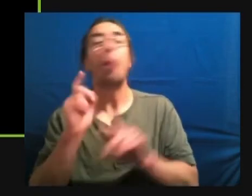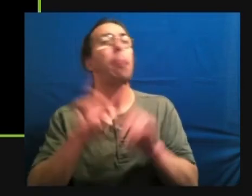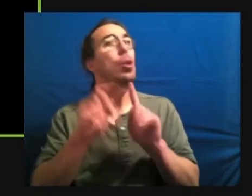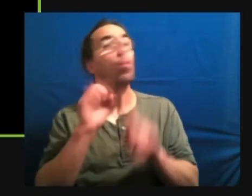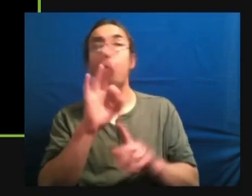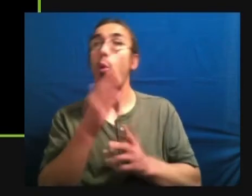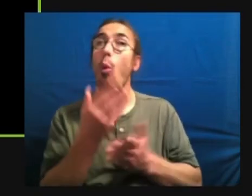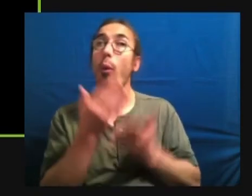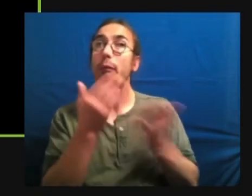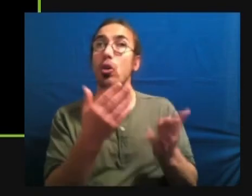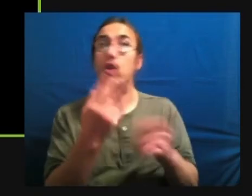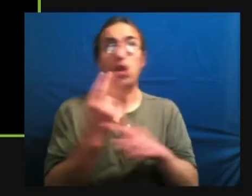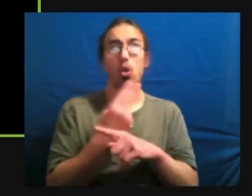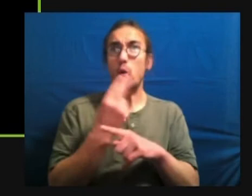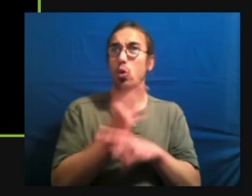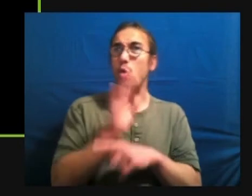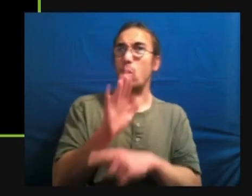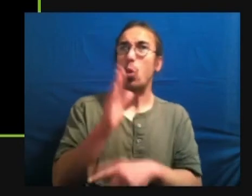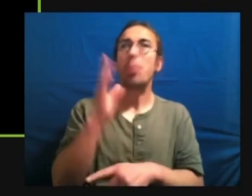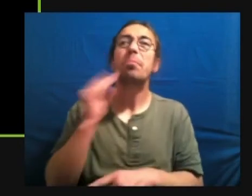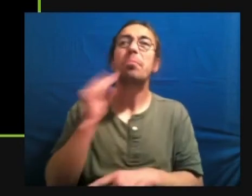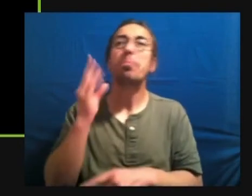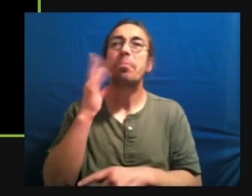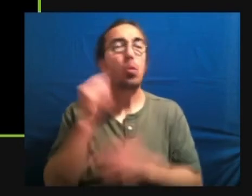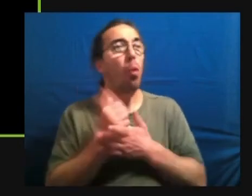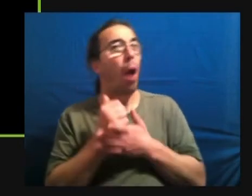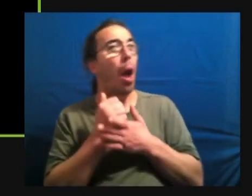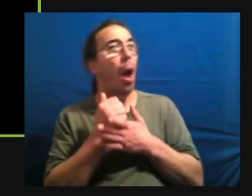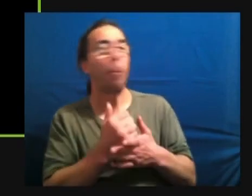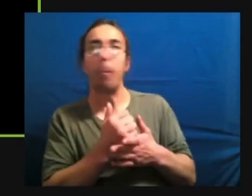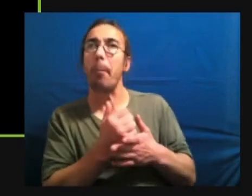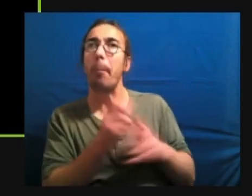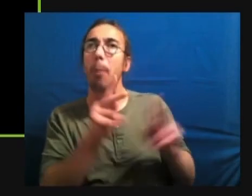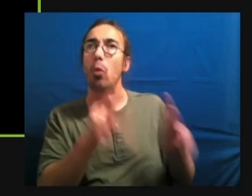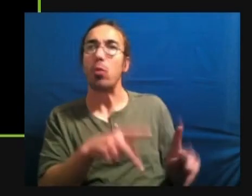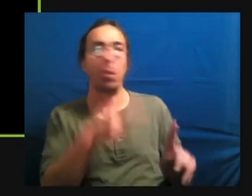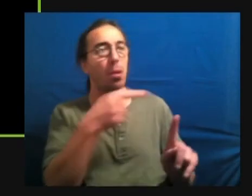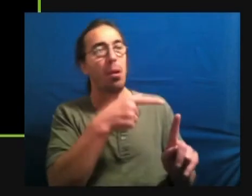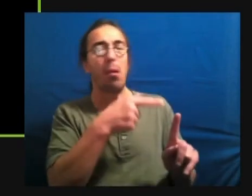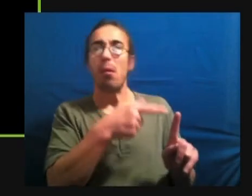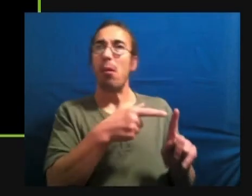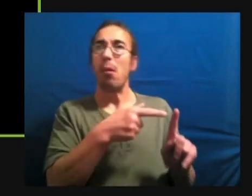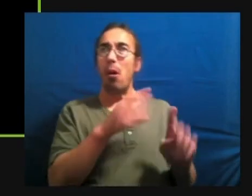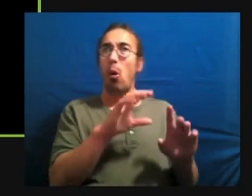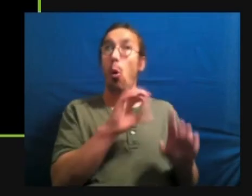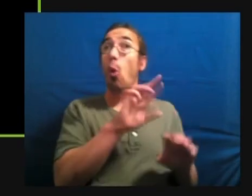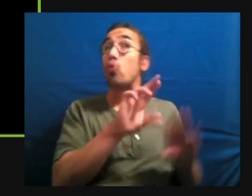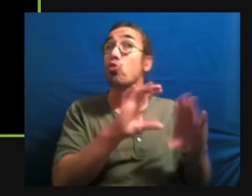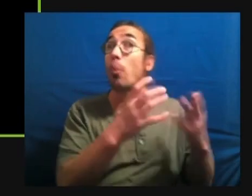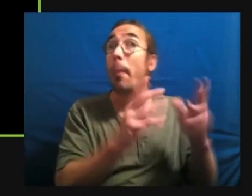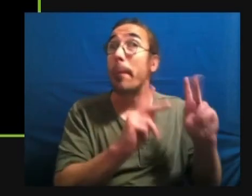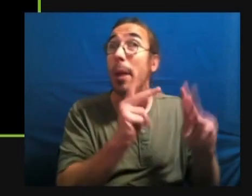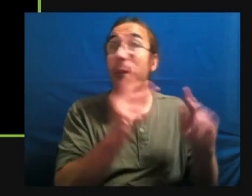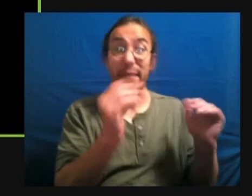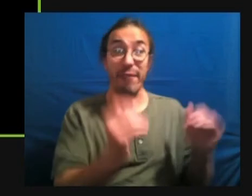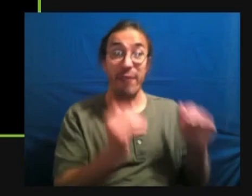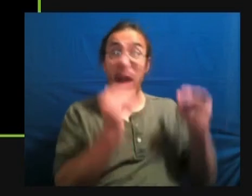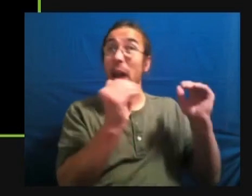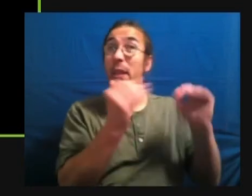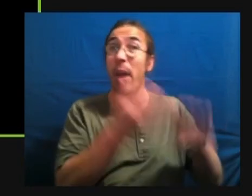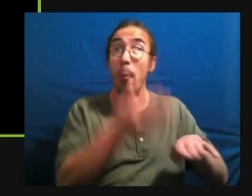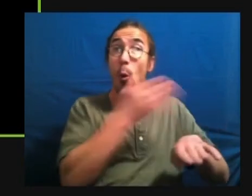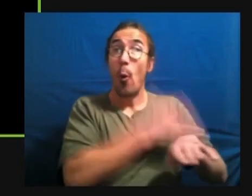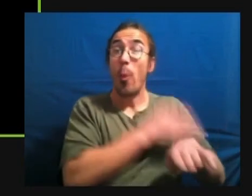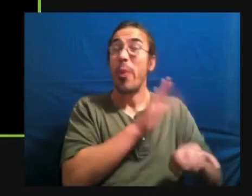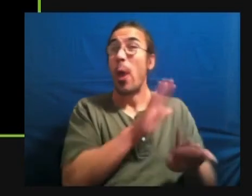use your expertise to help someone, to help another group advance their cause, right? So